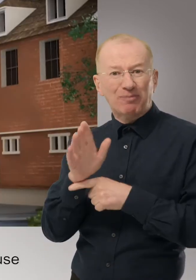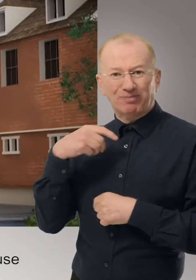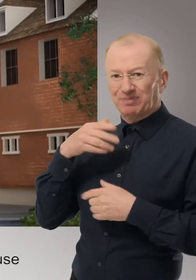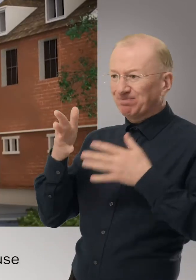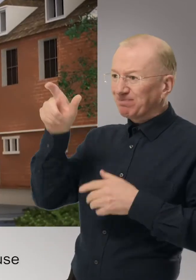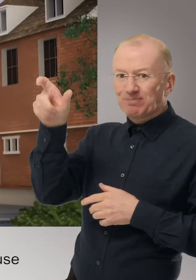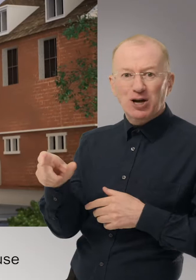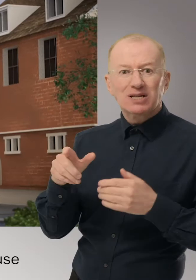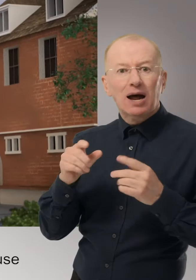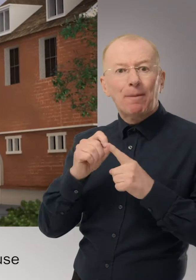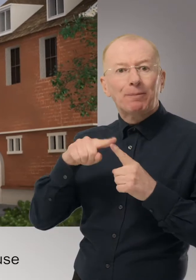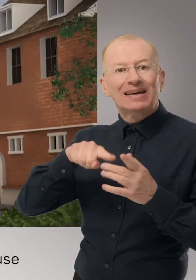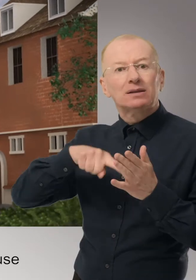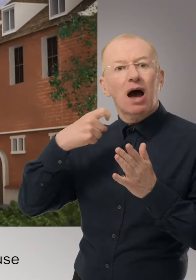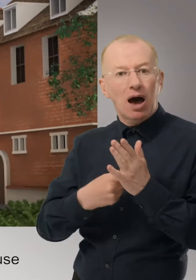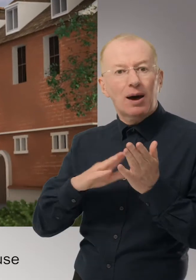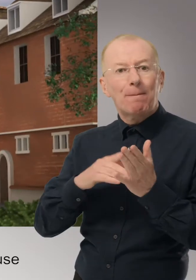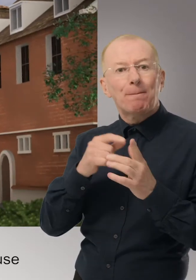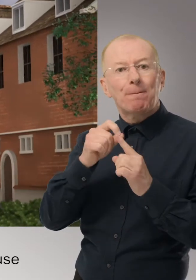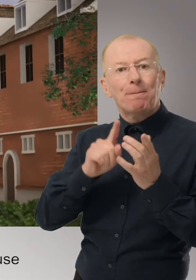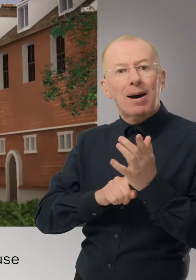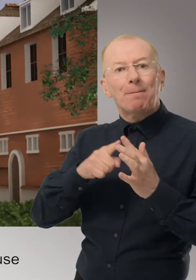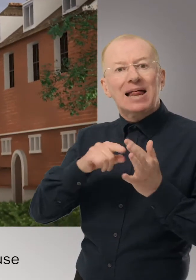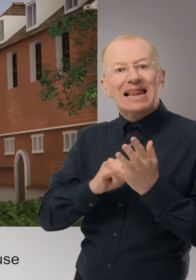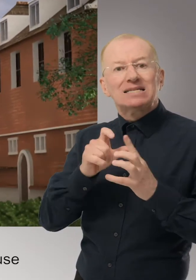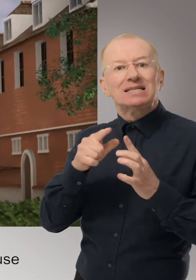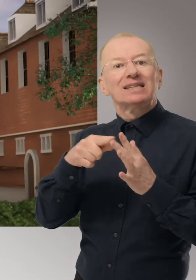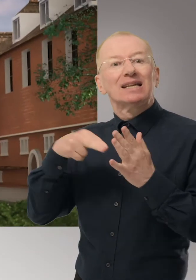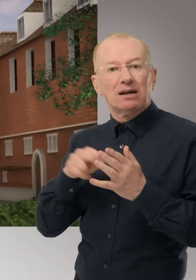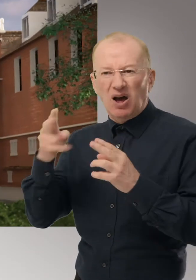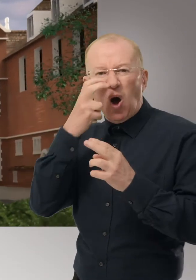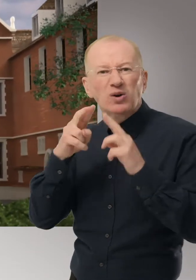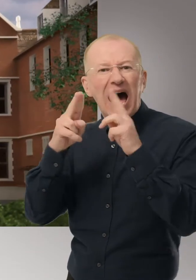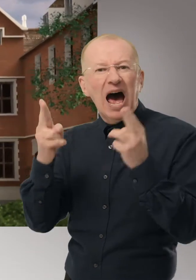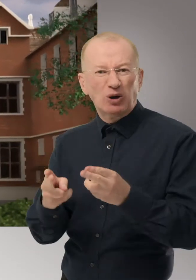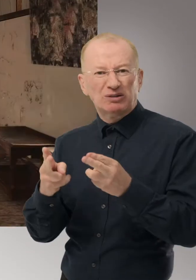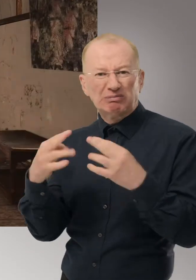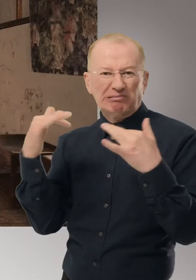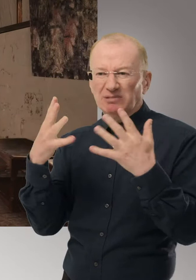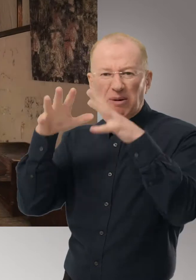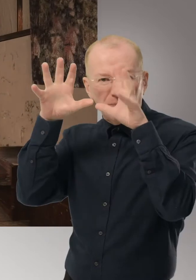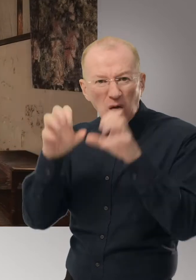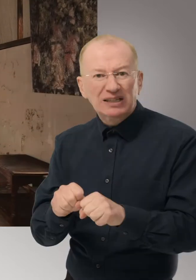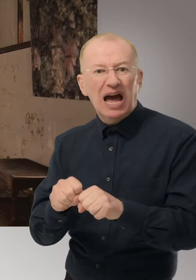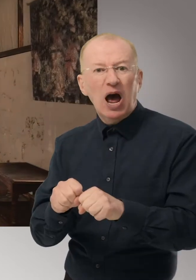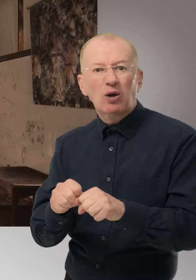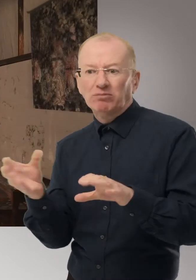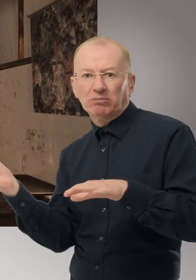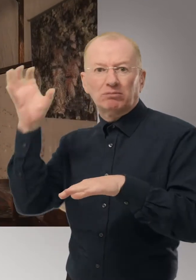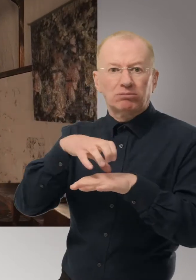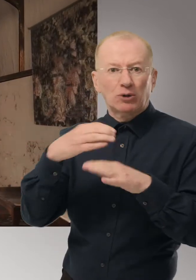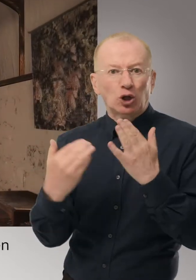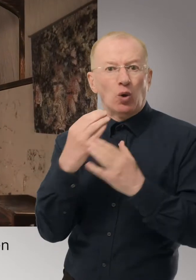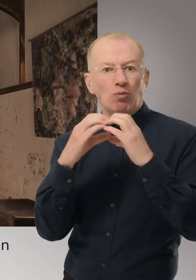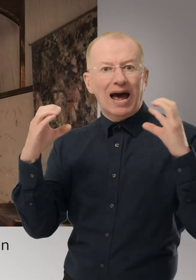In our last journey, I showed you how Peter Mapleston built this new brick house with its 2 wings, replacing a drafty